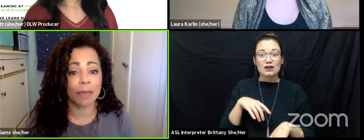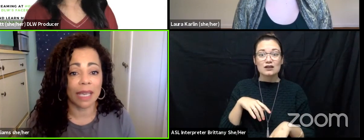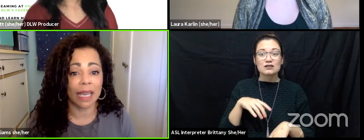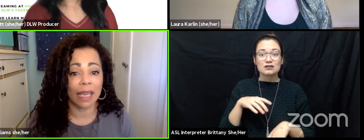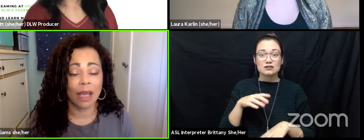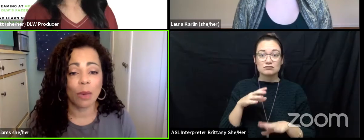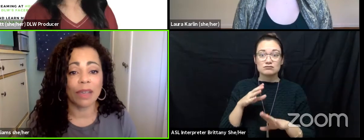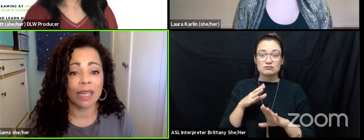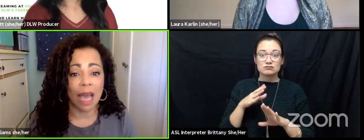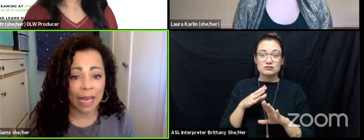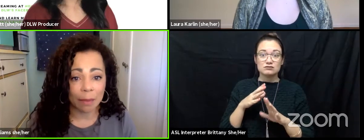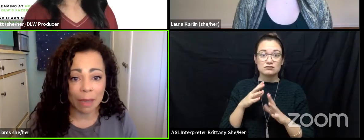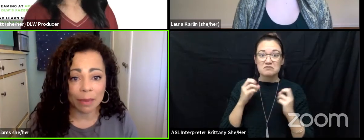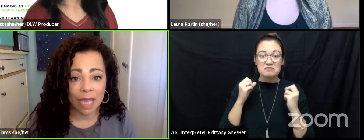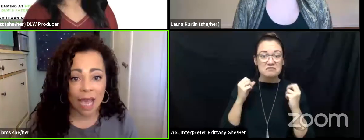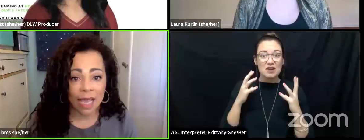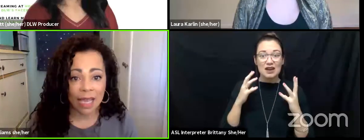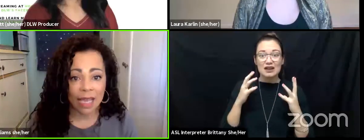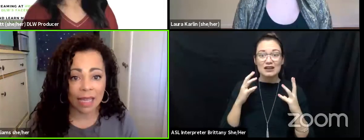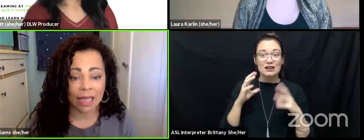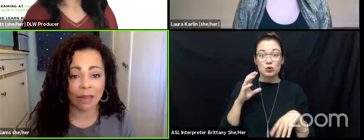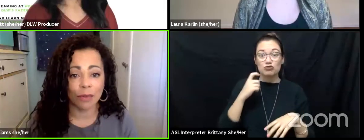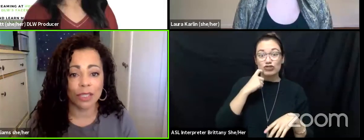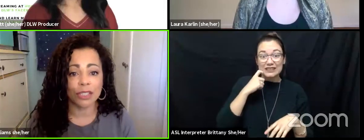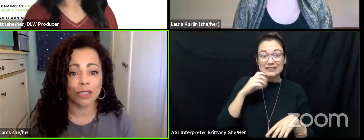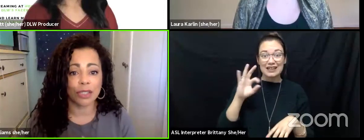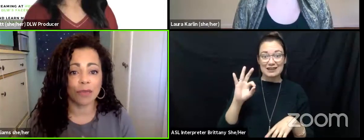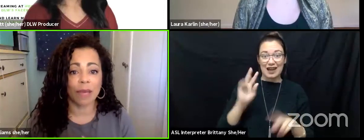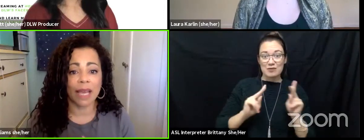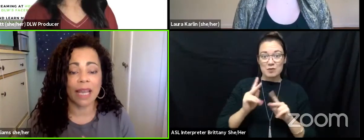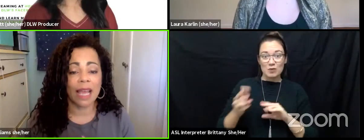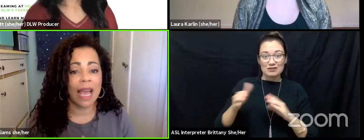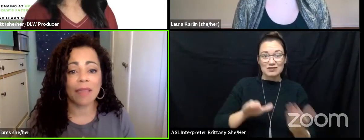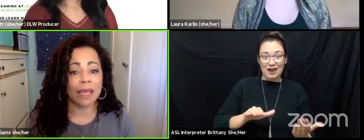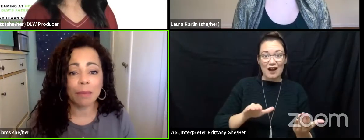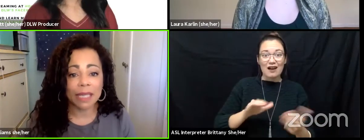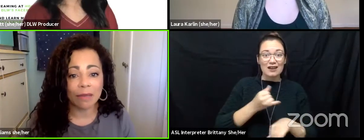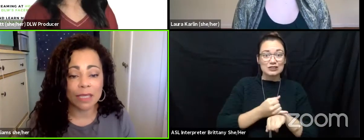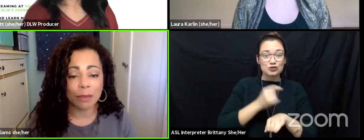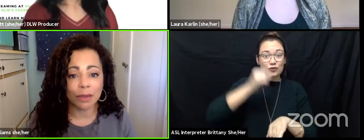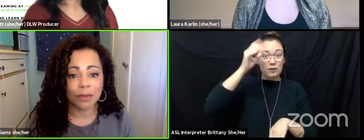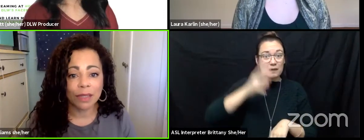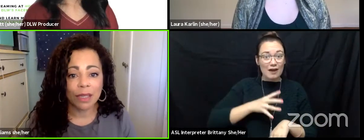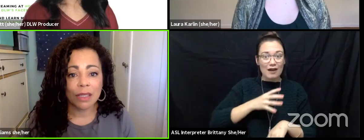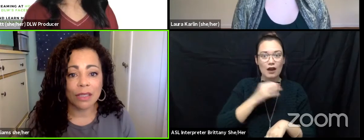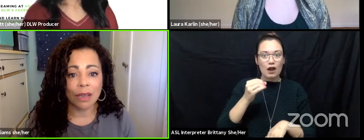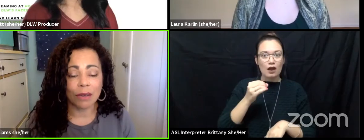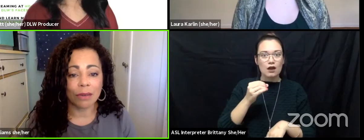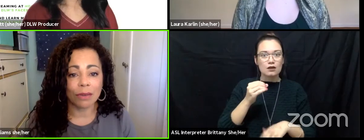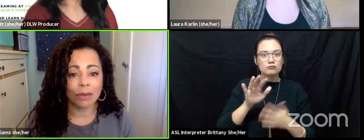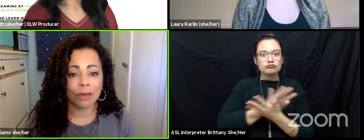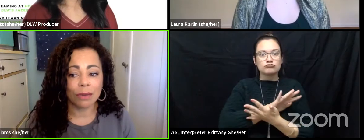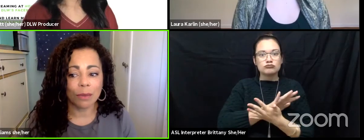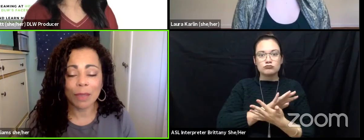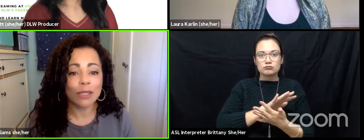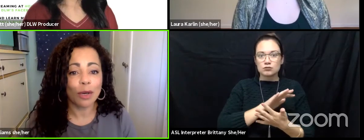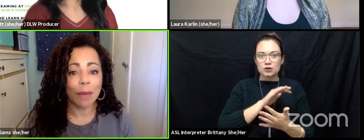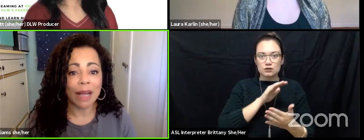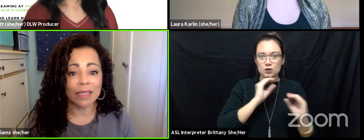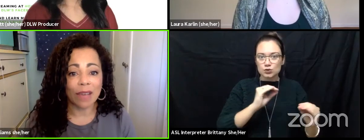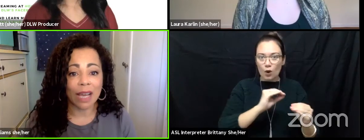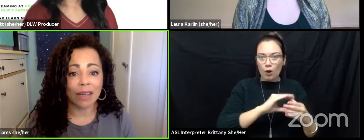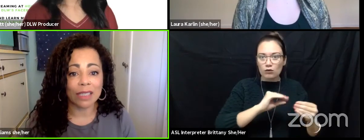just beginning. We've had 9 people die at the California Institution for Men, and they're completely invisible. So when we